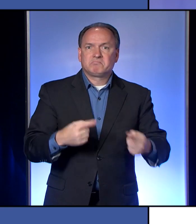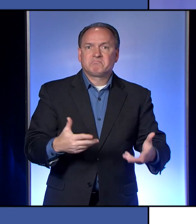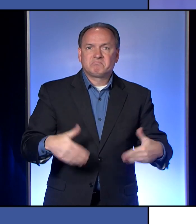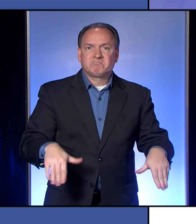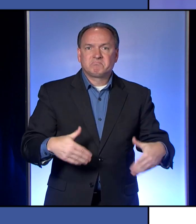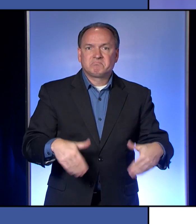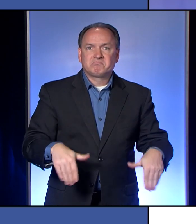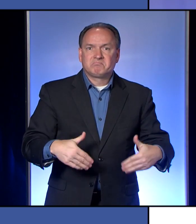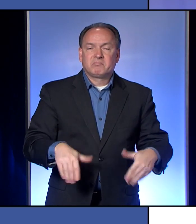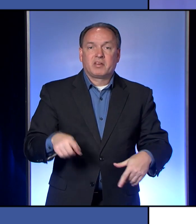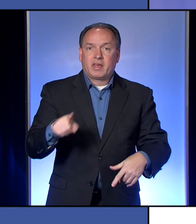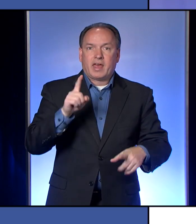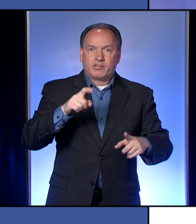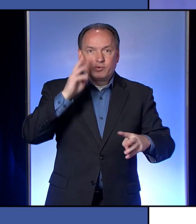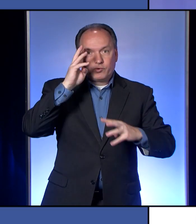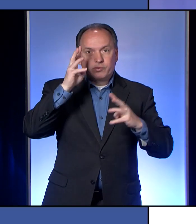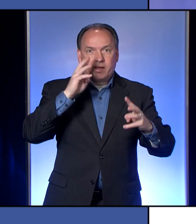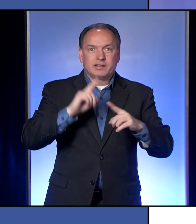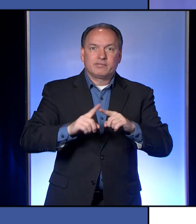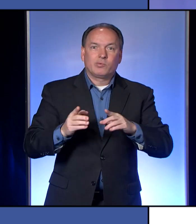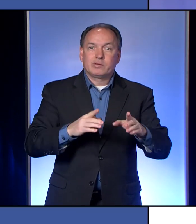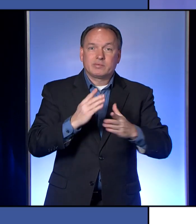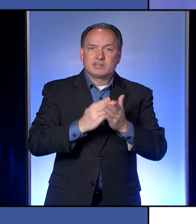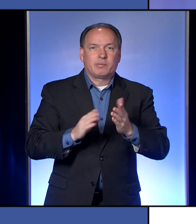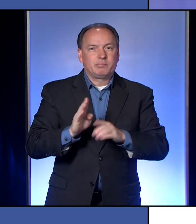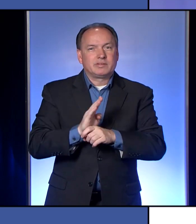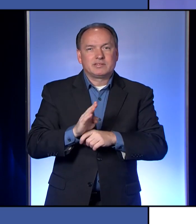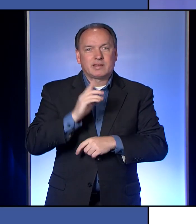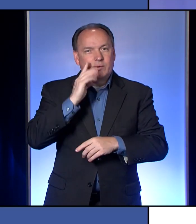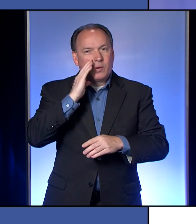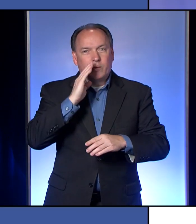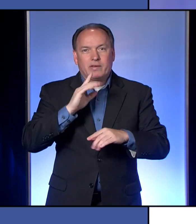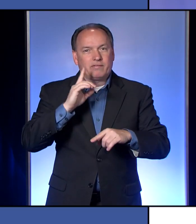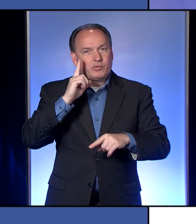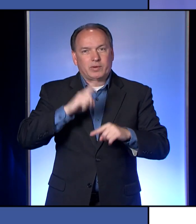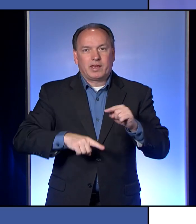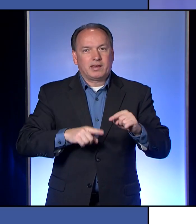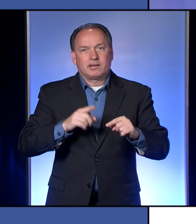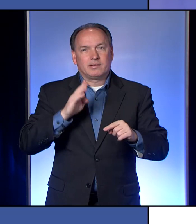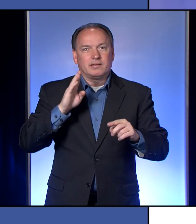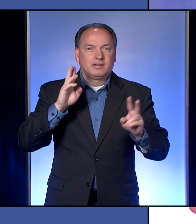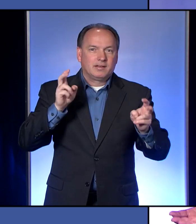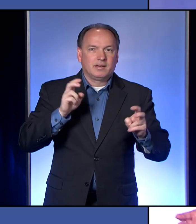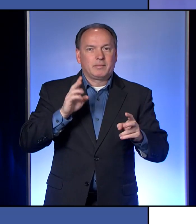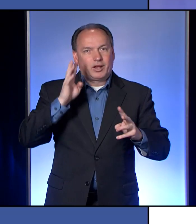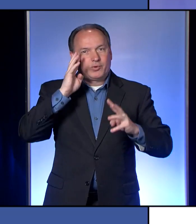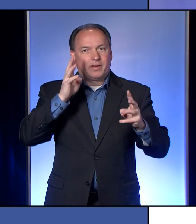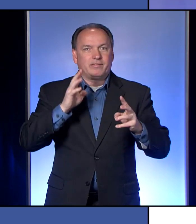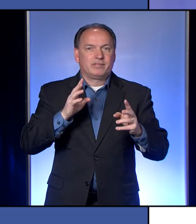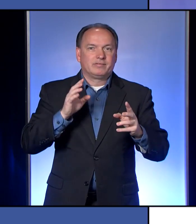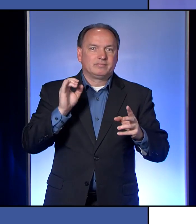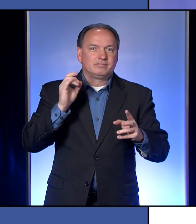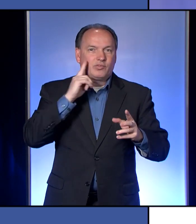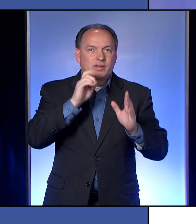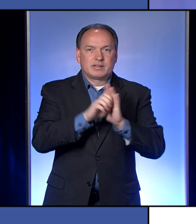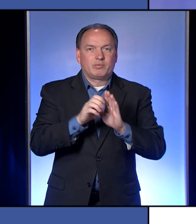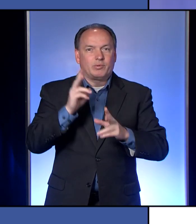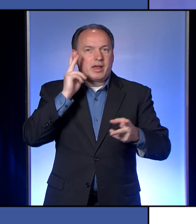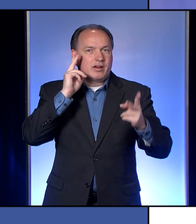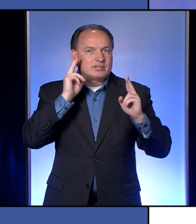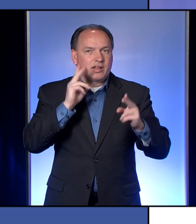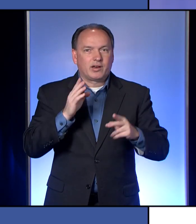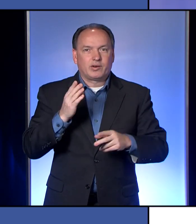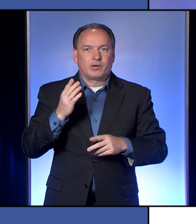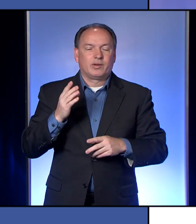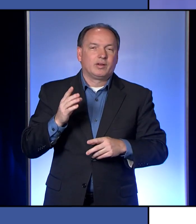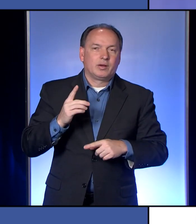are they got to be creative. But some businesses, I know, you can't be creative if you're a hair salon or you're a barbershop and you can't open. We did